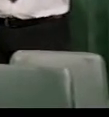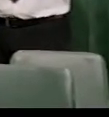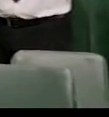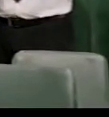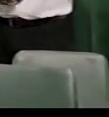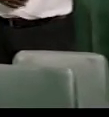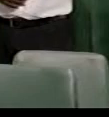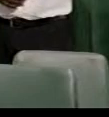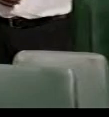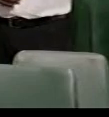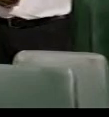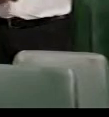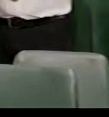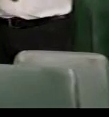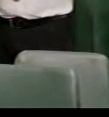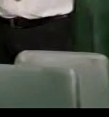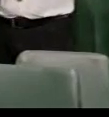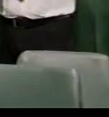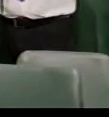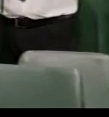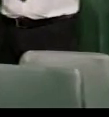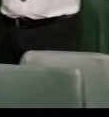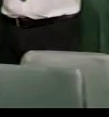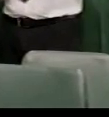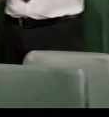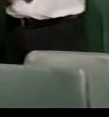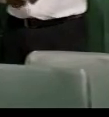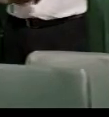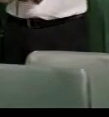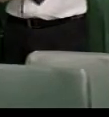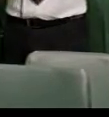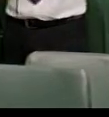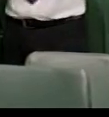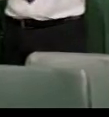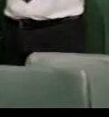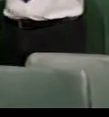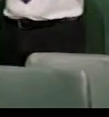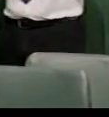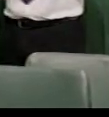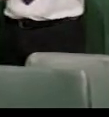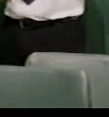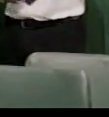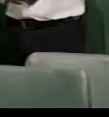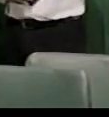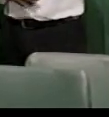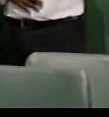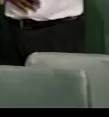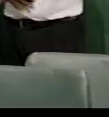shining sea, let all the earth proclaim his majesty.